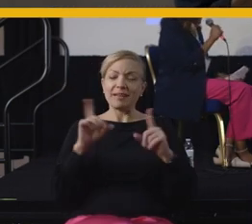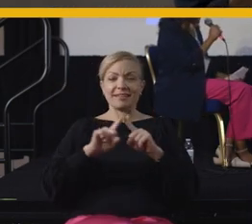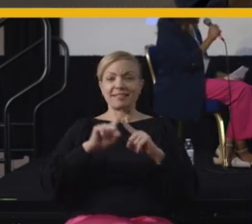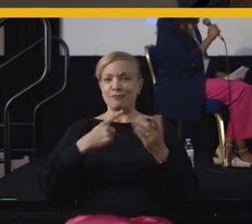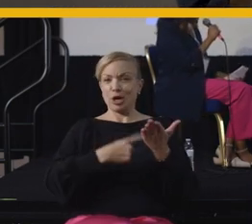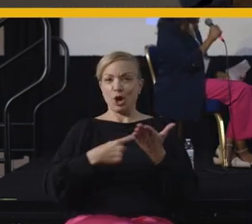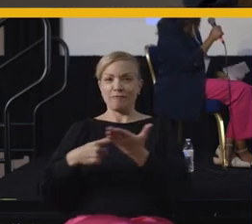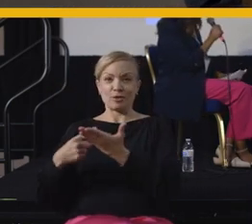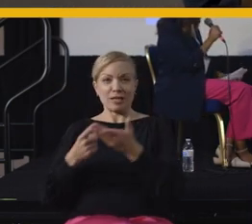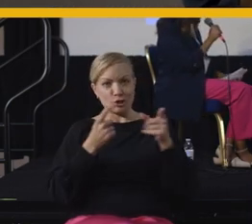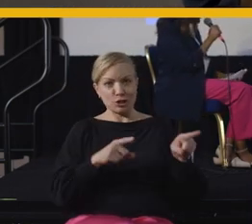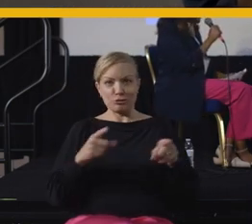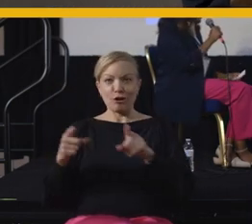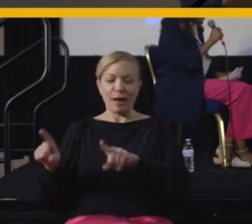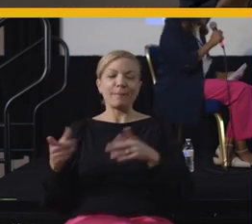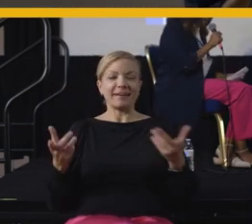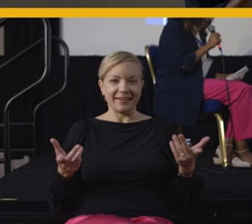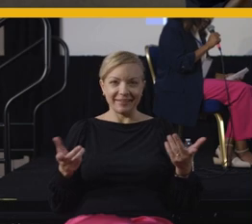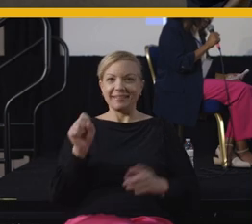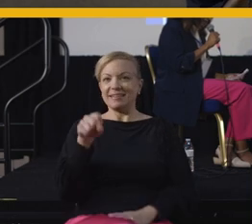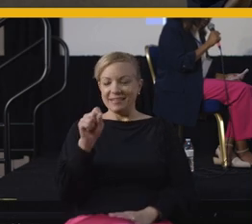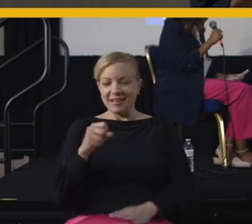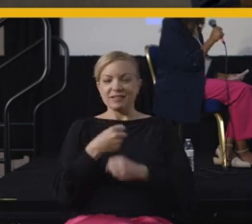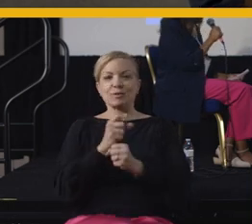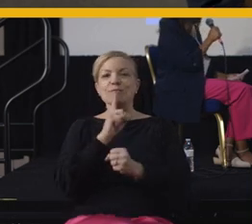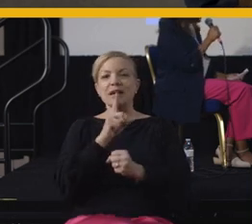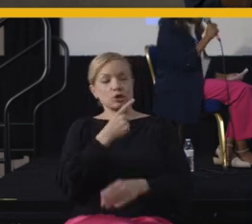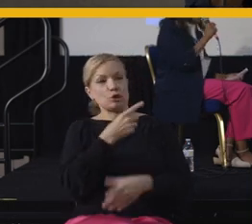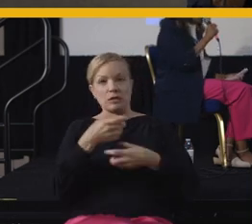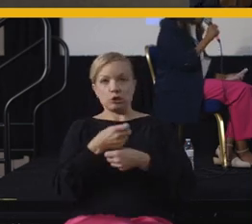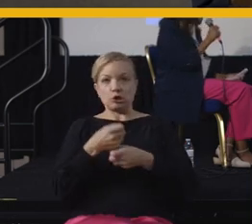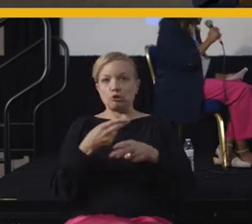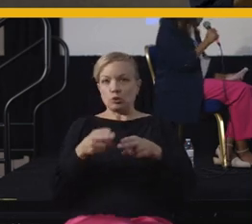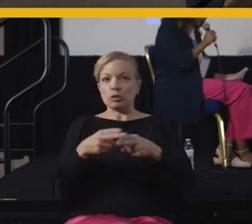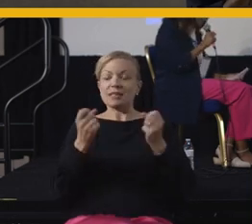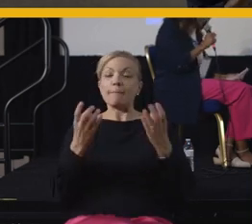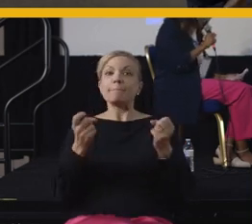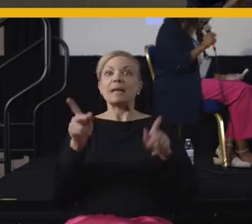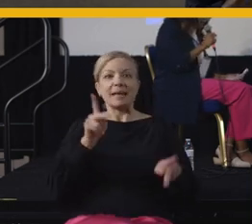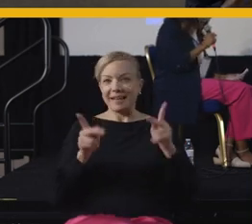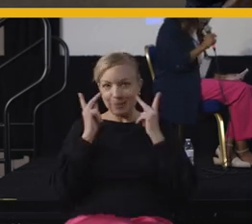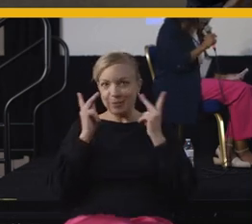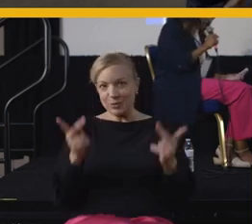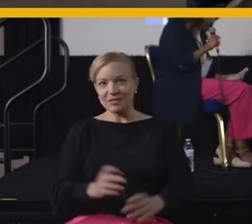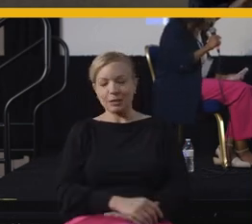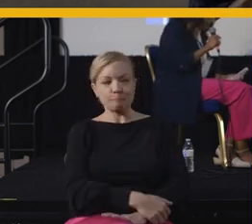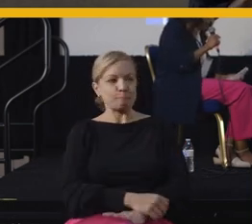that are happening to make sure that these shorts get seen by as many people as possible.